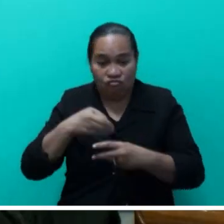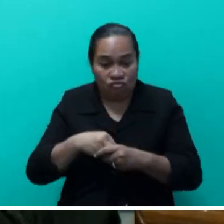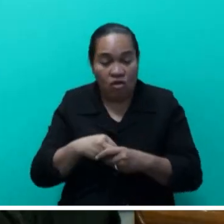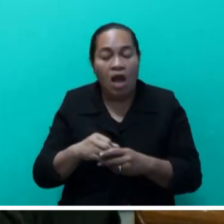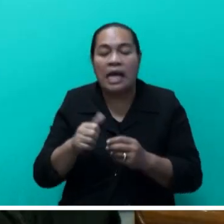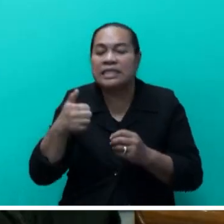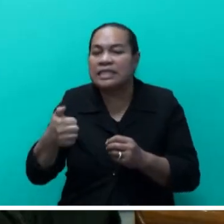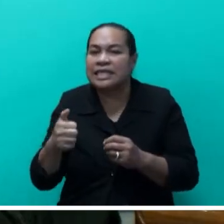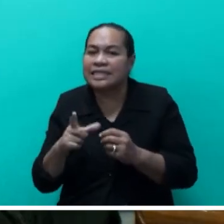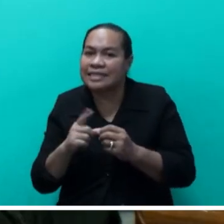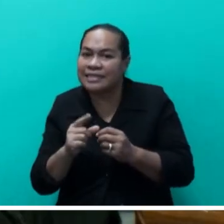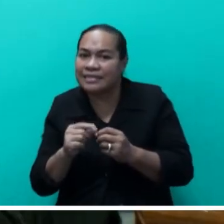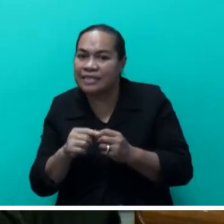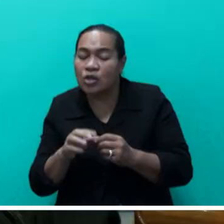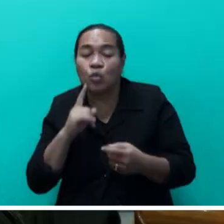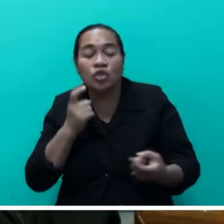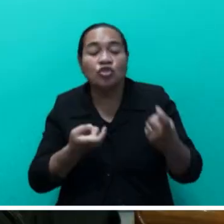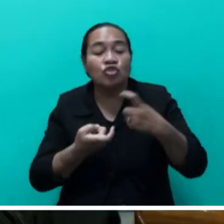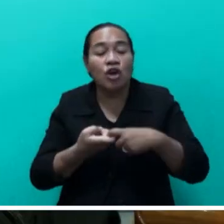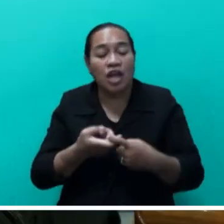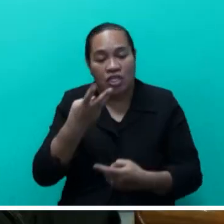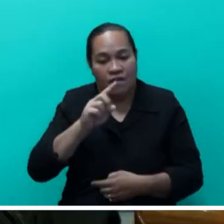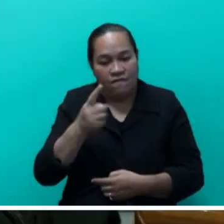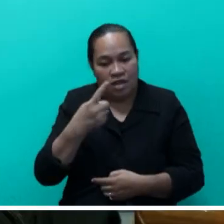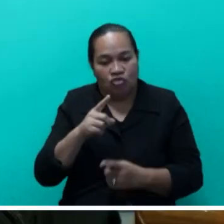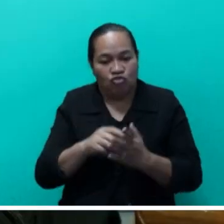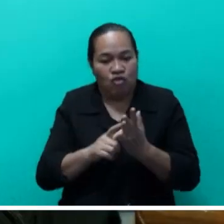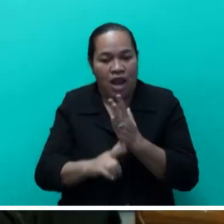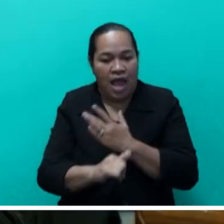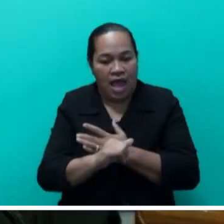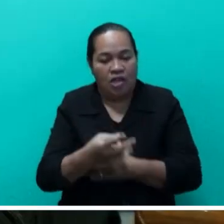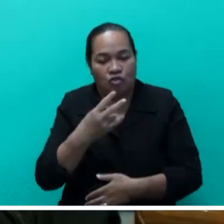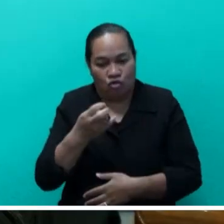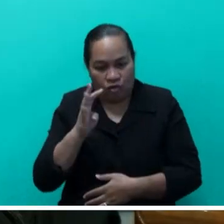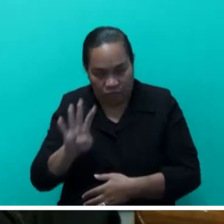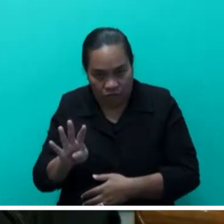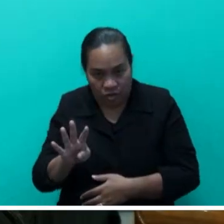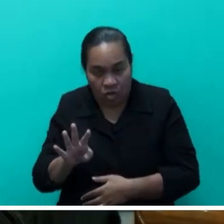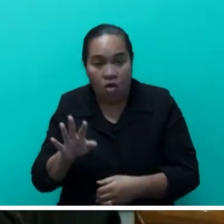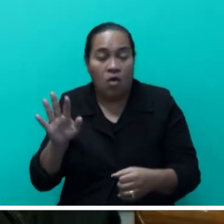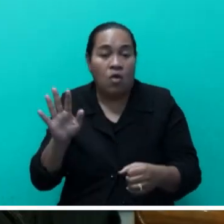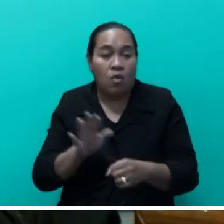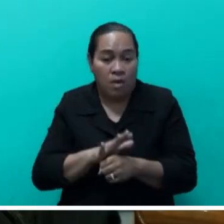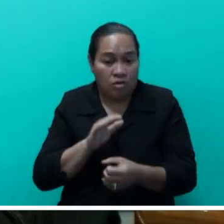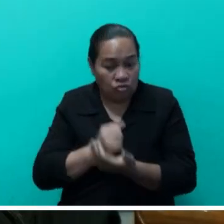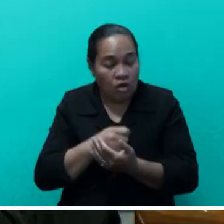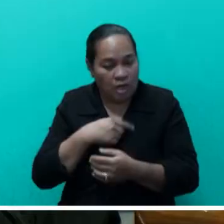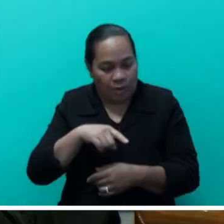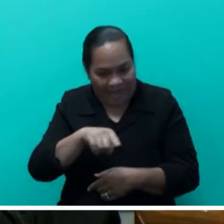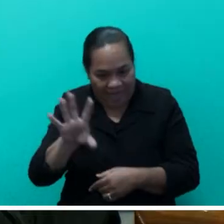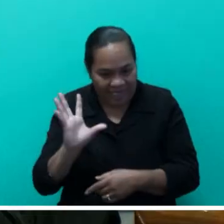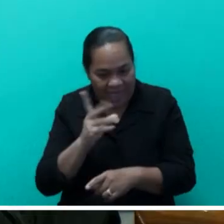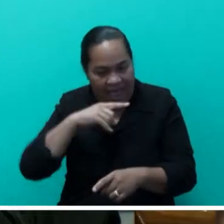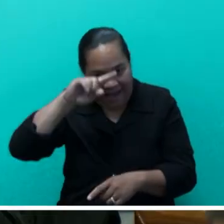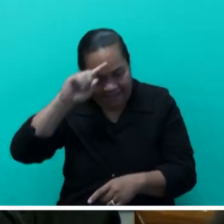staff who joined on the 31st of July 2024, we ensure that our strategic objectives are not only understood, but embedded